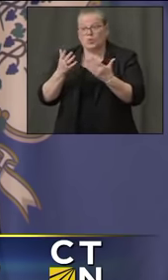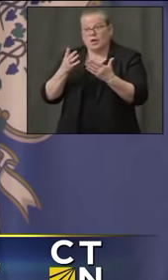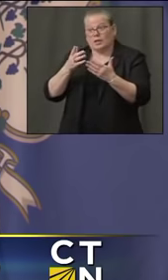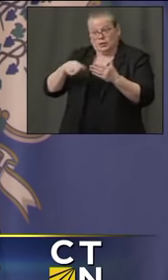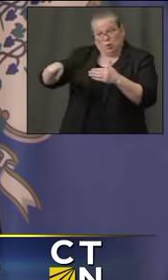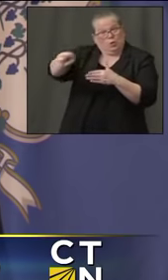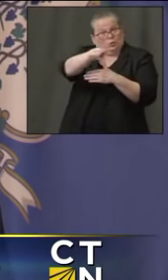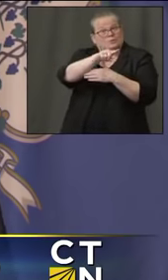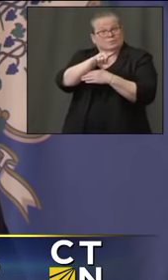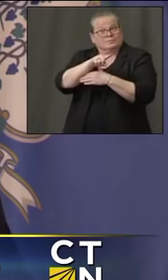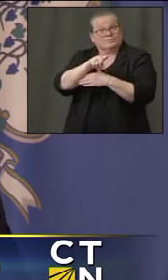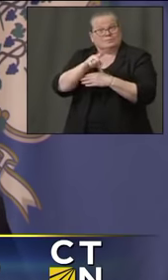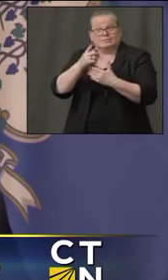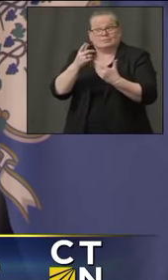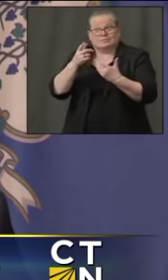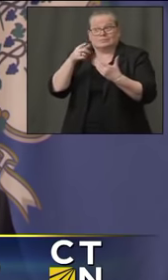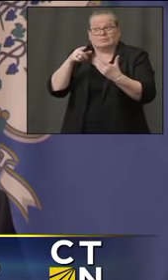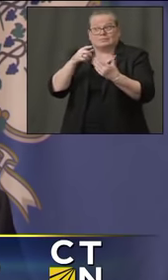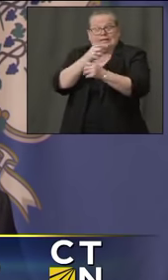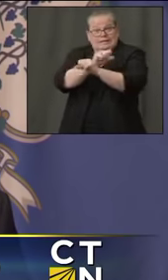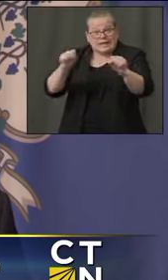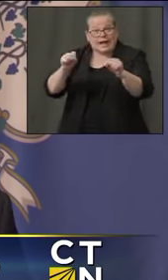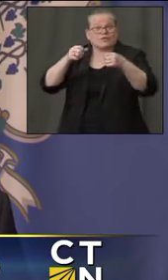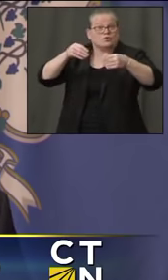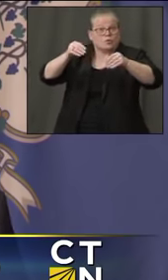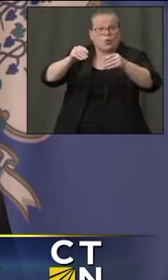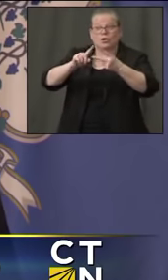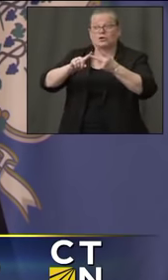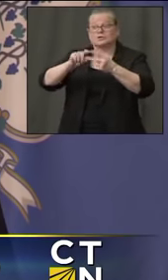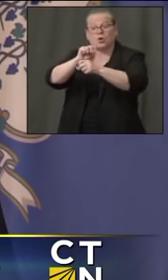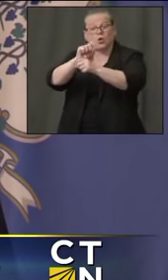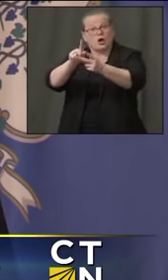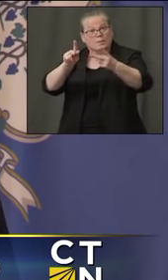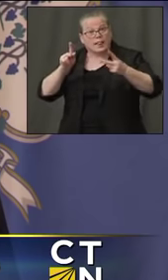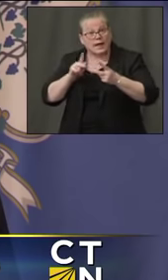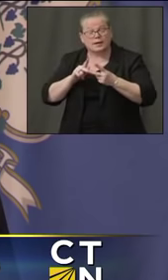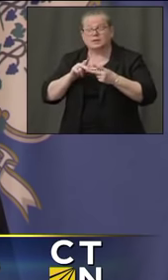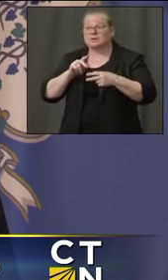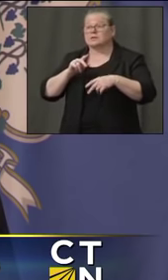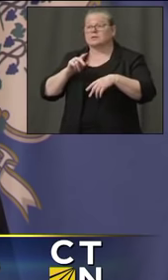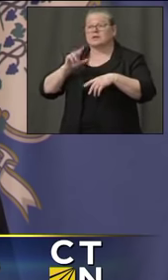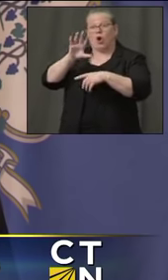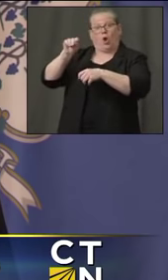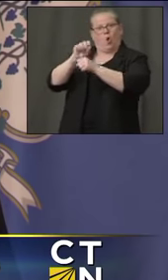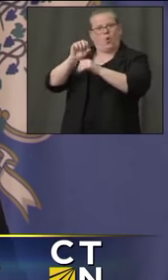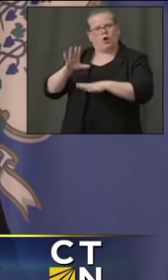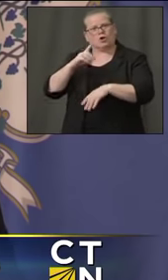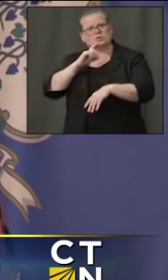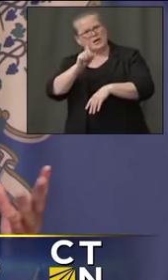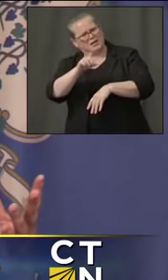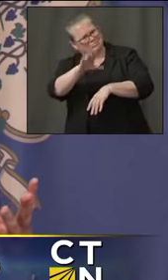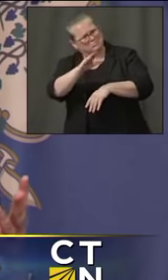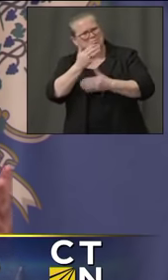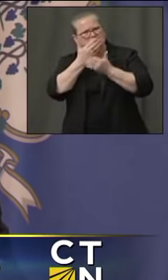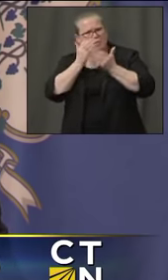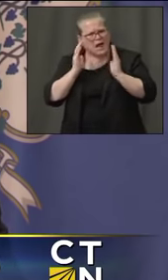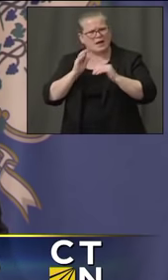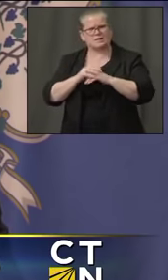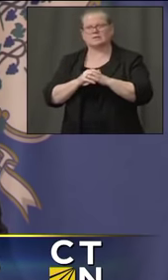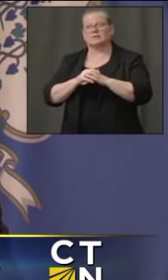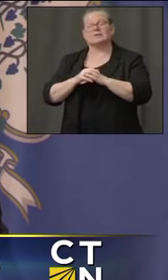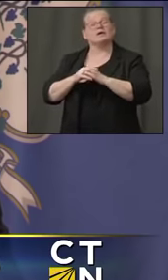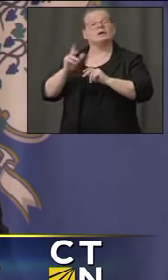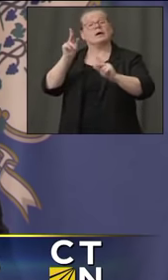and safe workplaces, fellow employees said, put on your mask. Proprietors said to